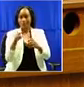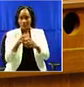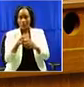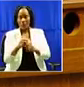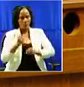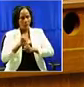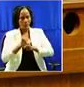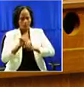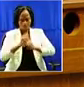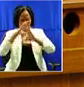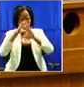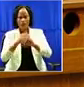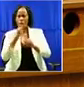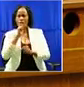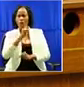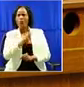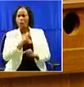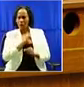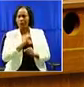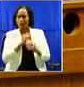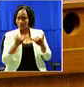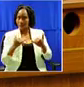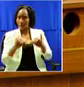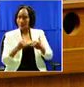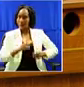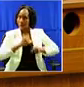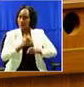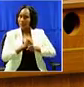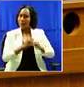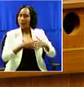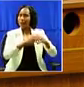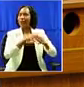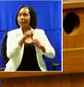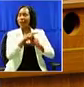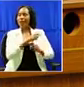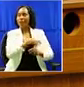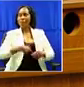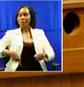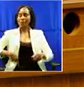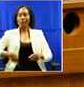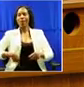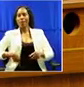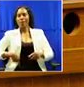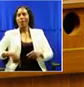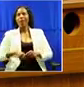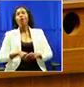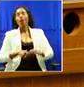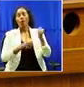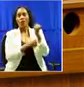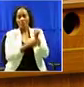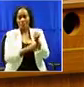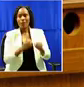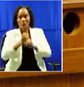is being created in the presidency to drive progress and support departments